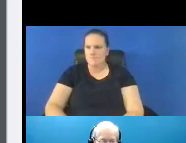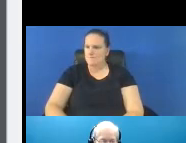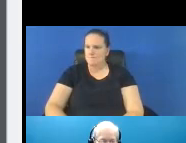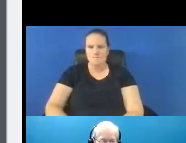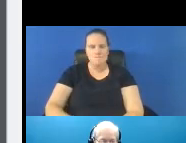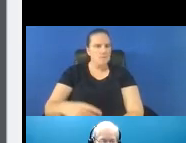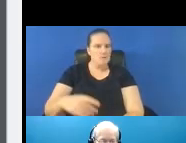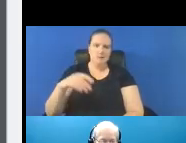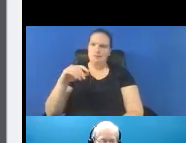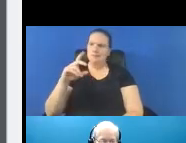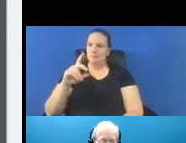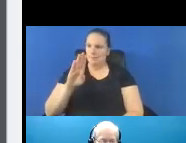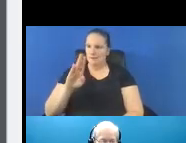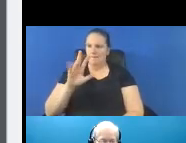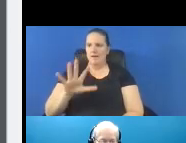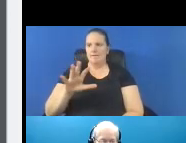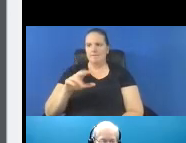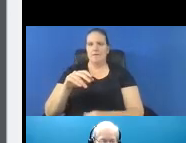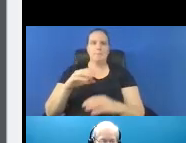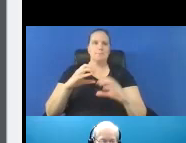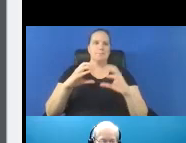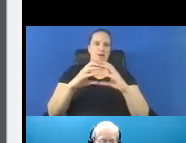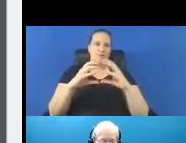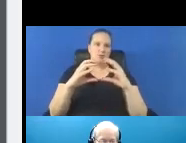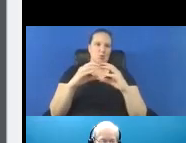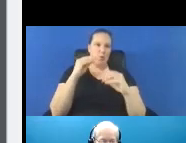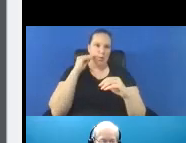means. Manufactured home and tiny home communities.